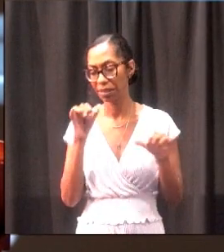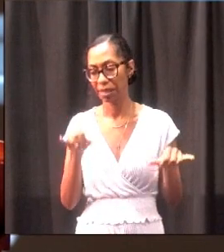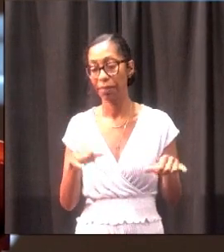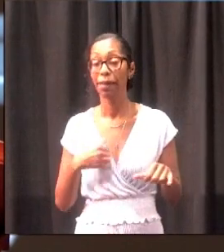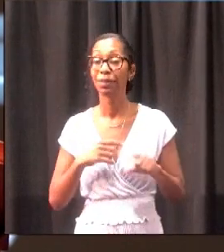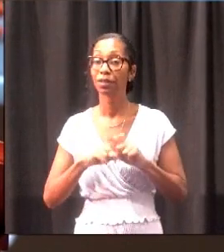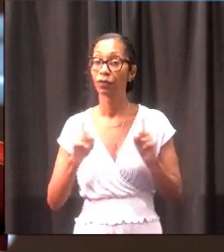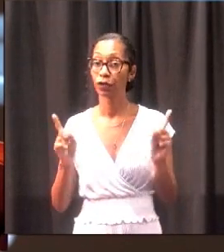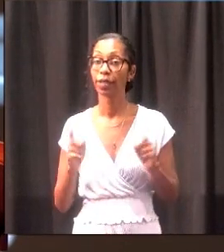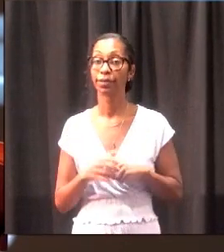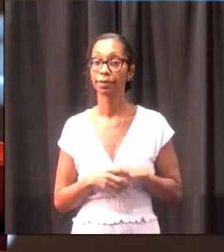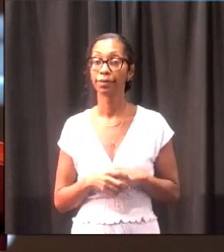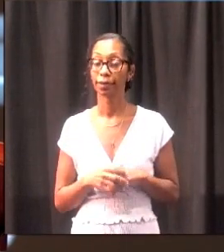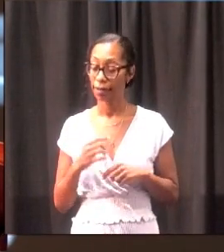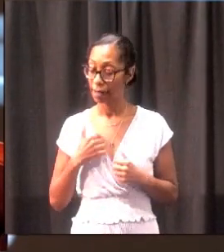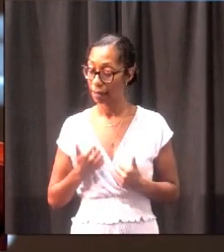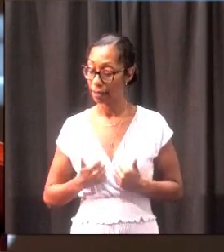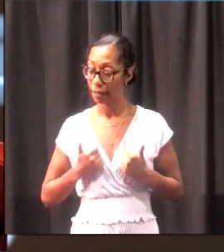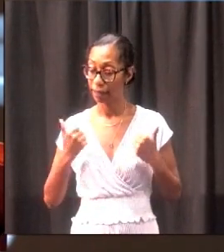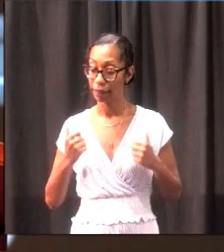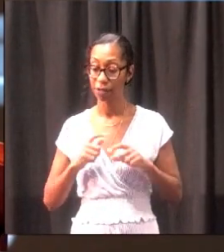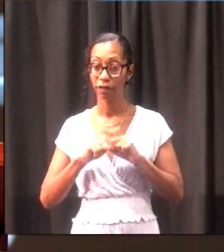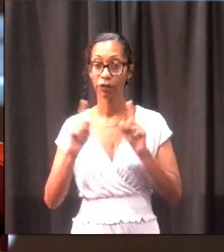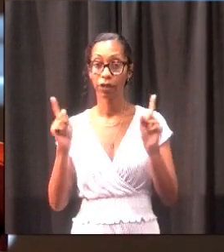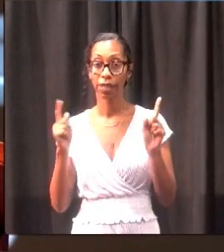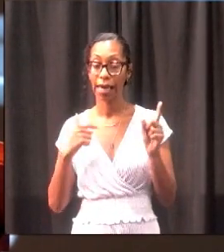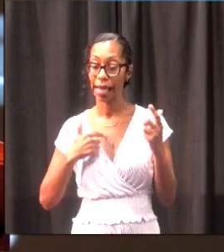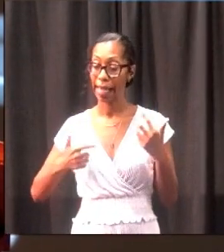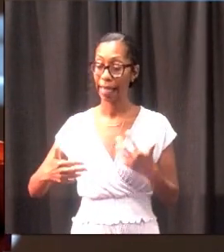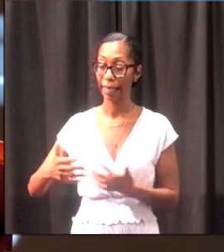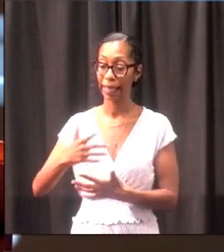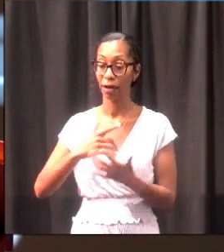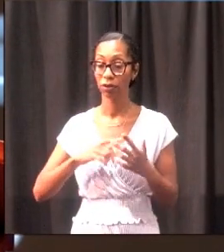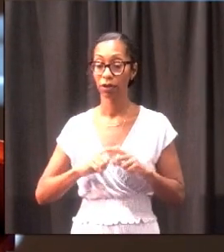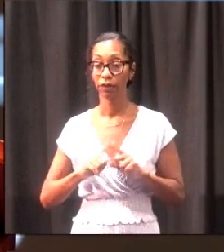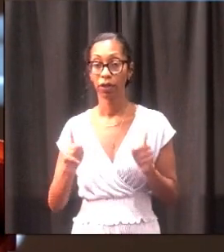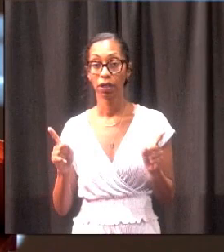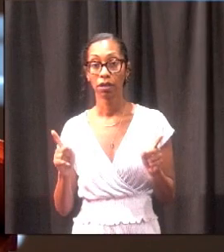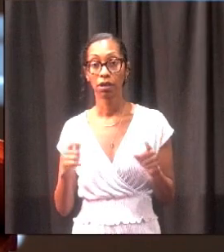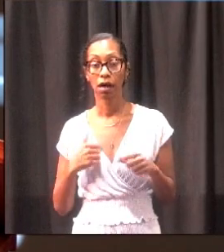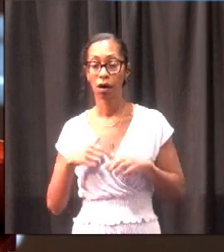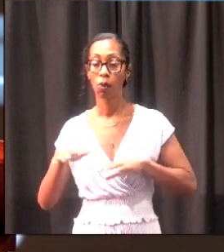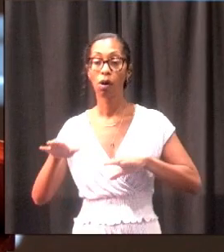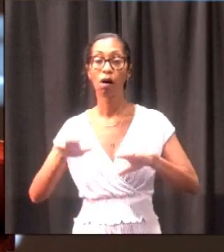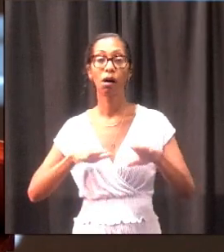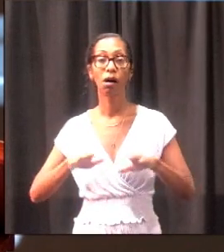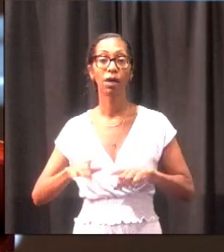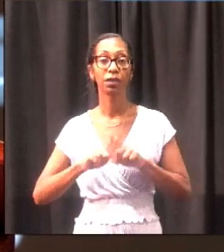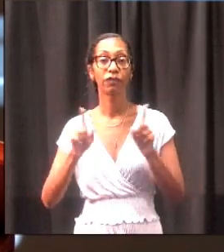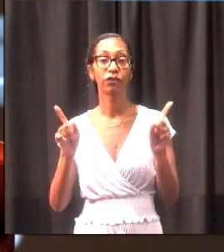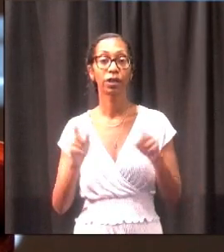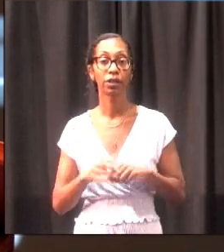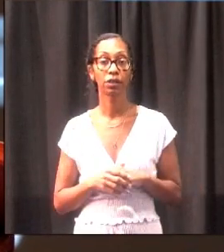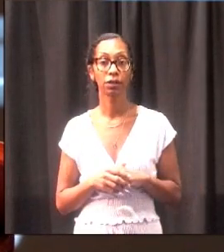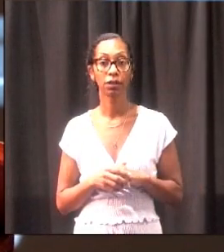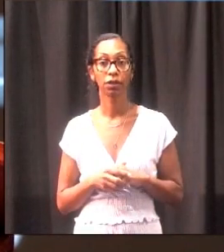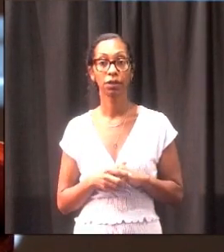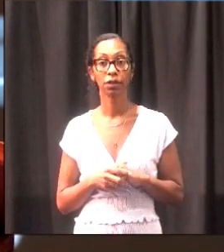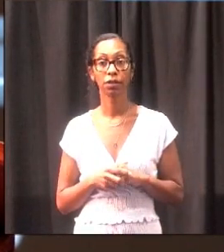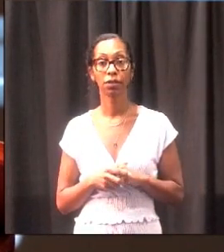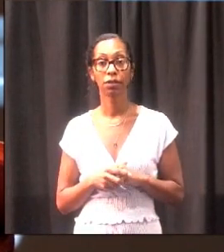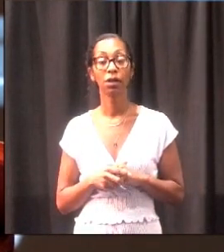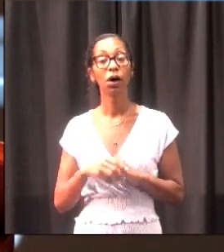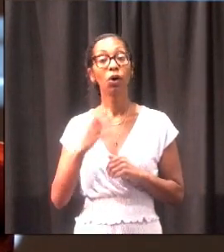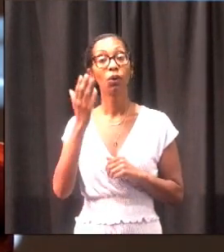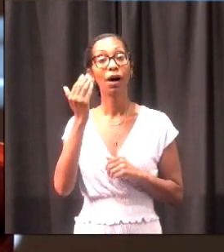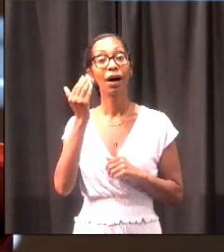different now. I dwell differently. I hang differently. I walk differently.